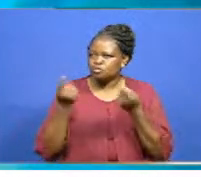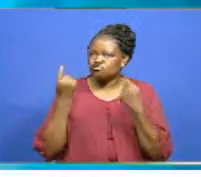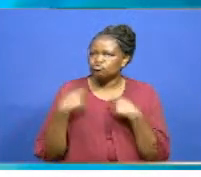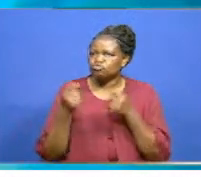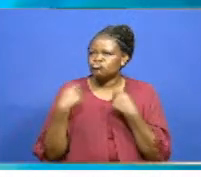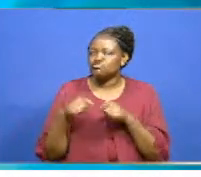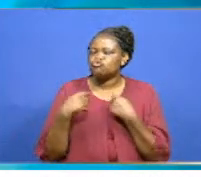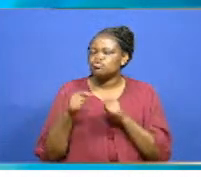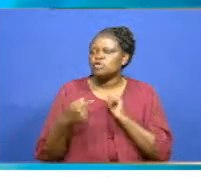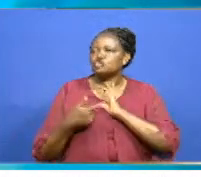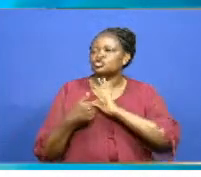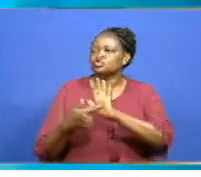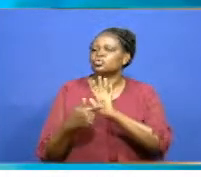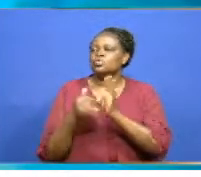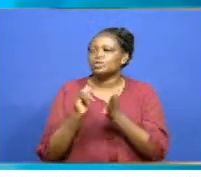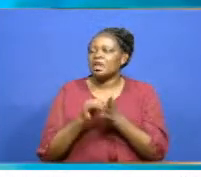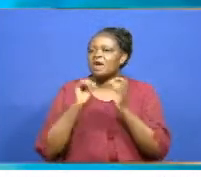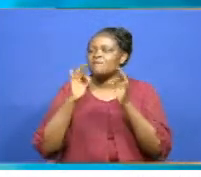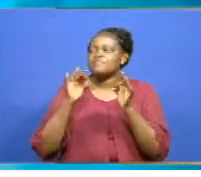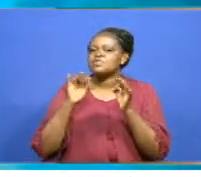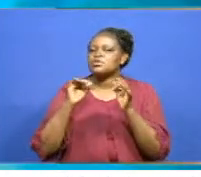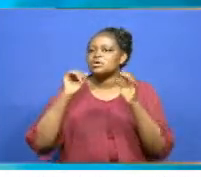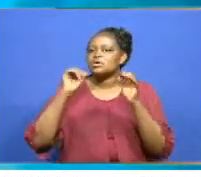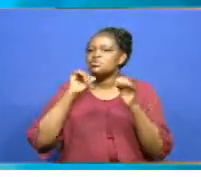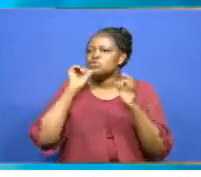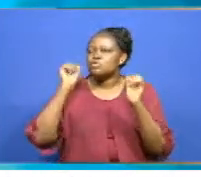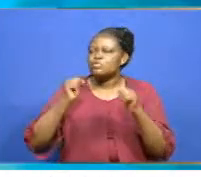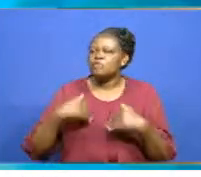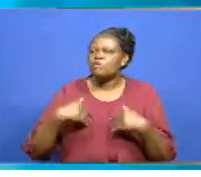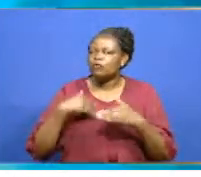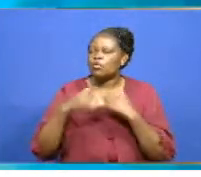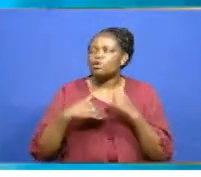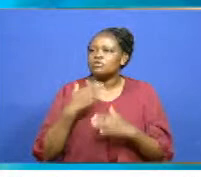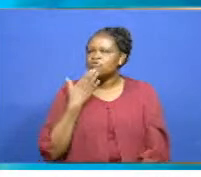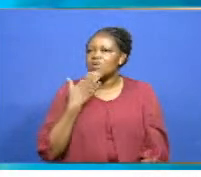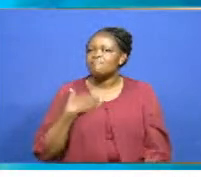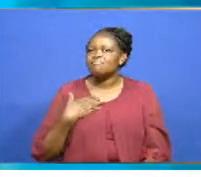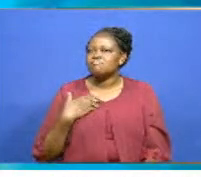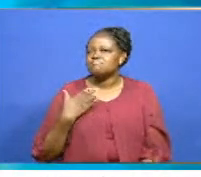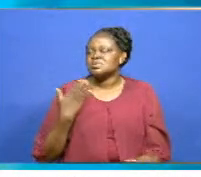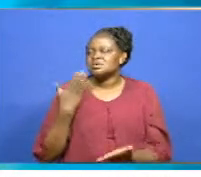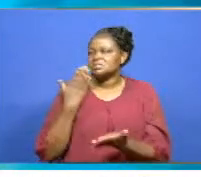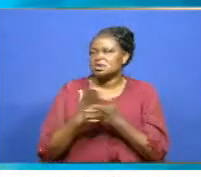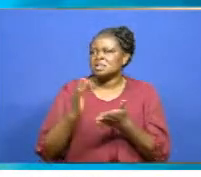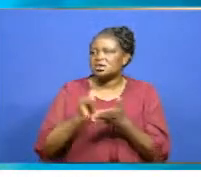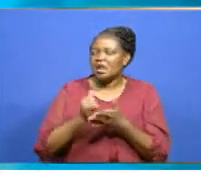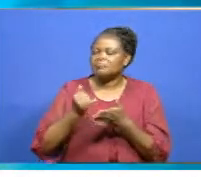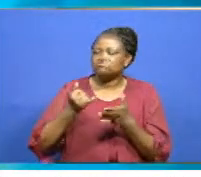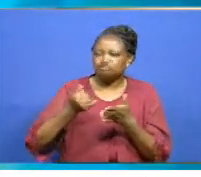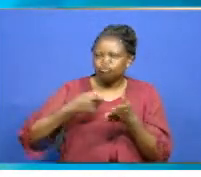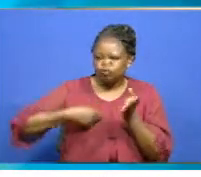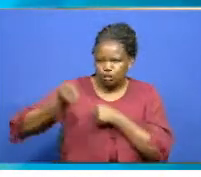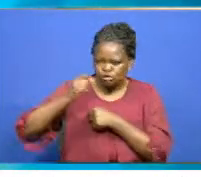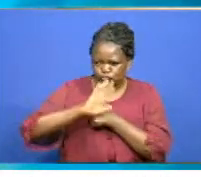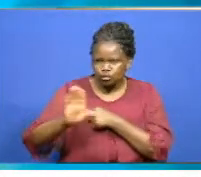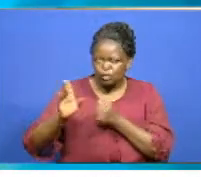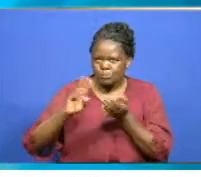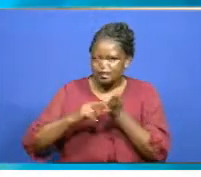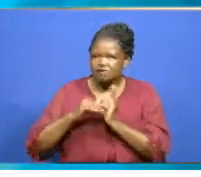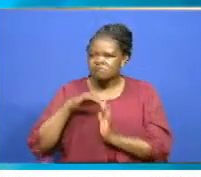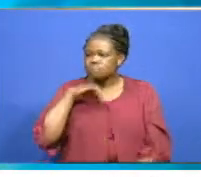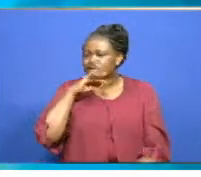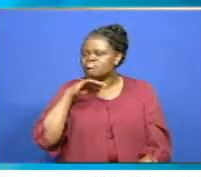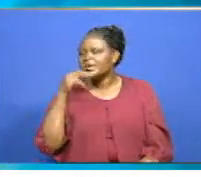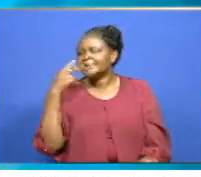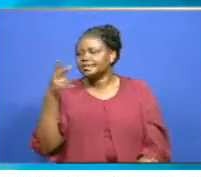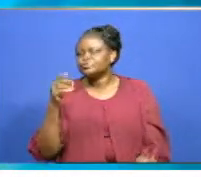create a picture that if I cannot have all the Luhyas, I have my section which I can sell to you. So Raila Odinga, we can see you